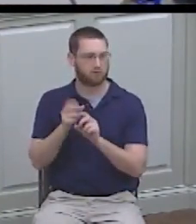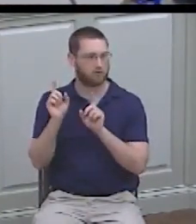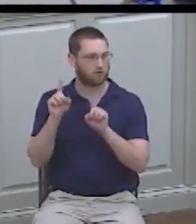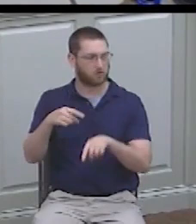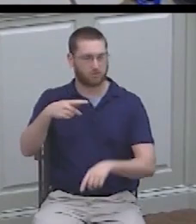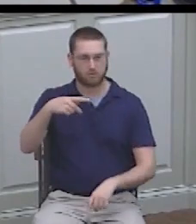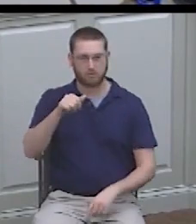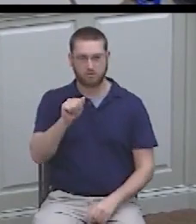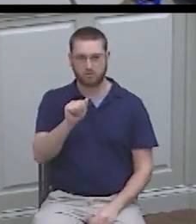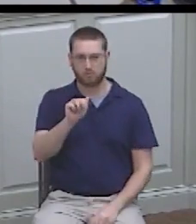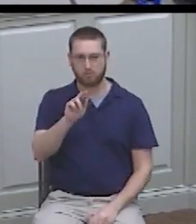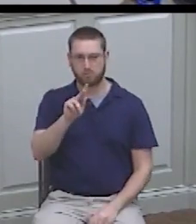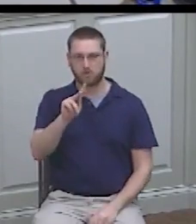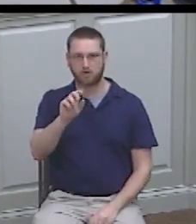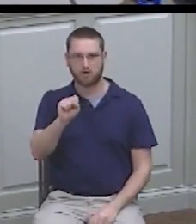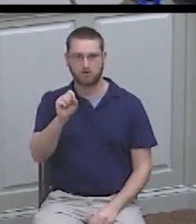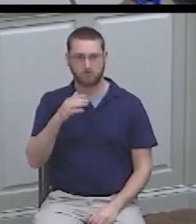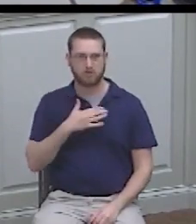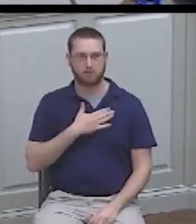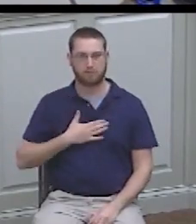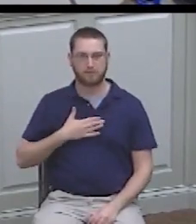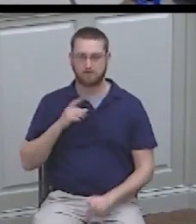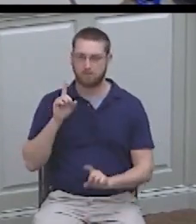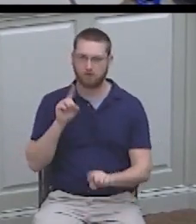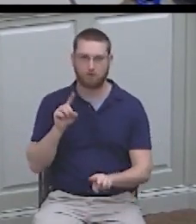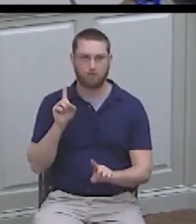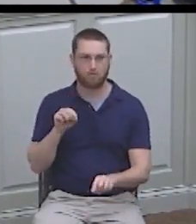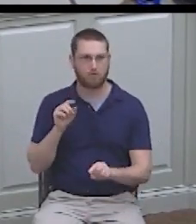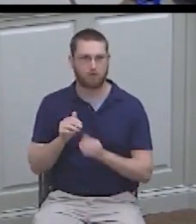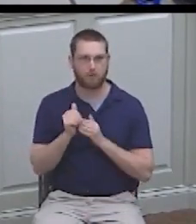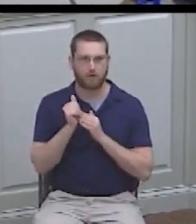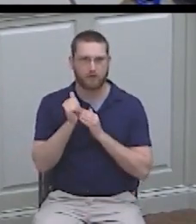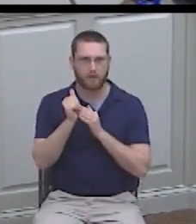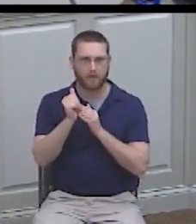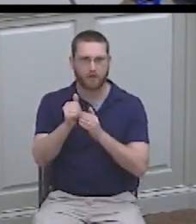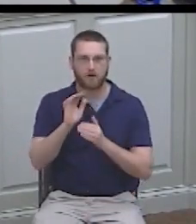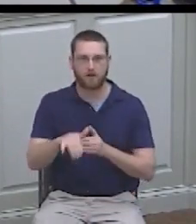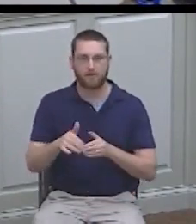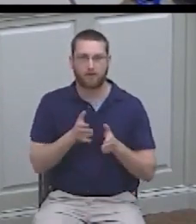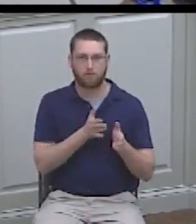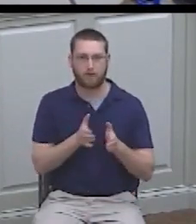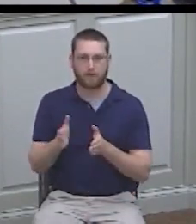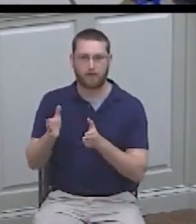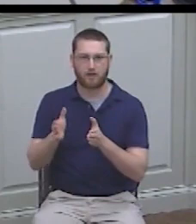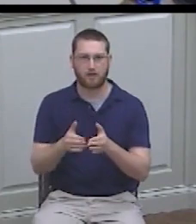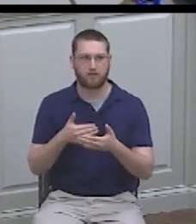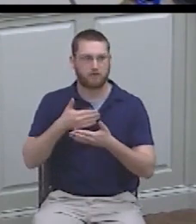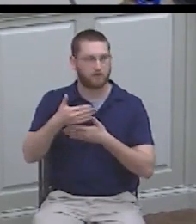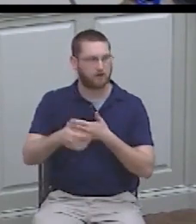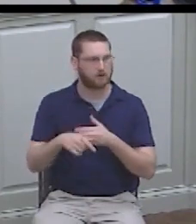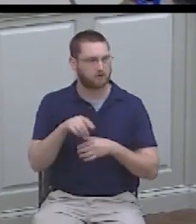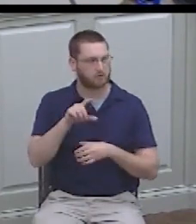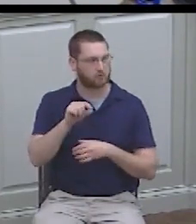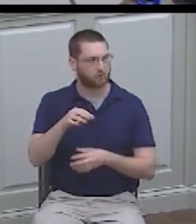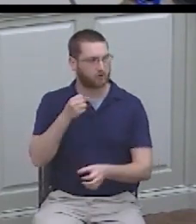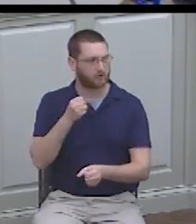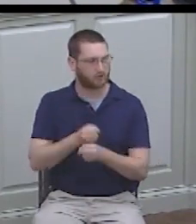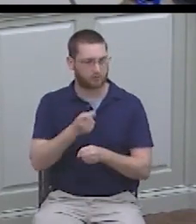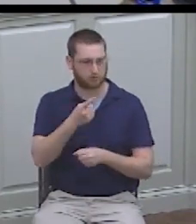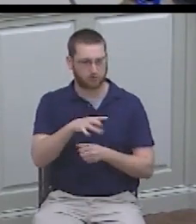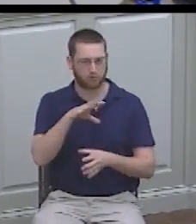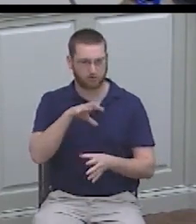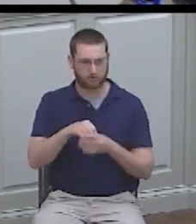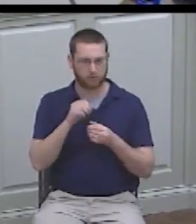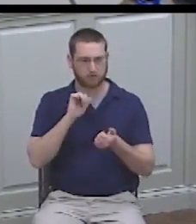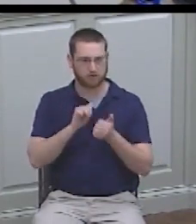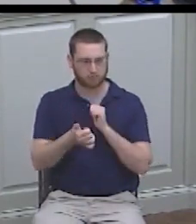parks, please do, because you're going to guide that path for the next 20 years. And there's a lot of you here that have played sports and